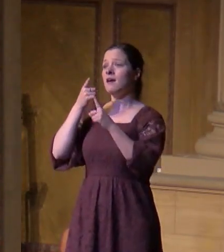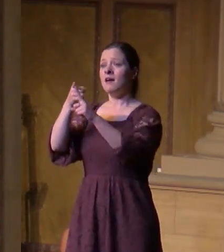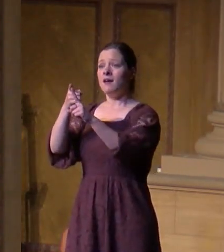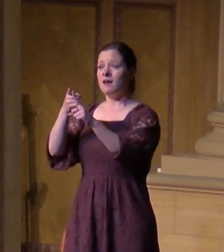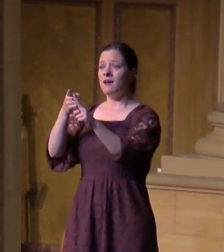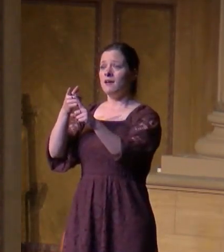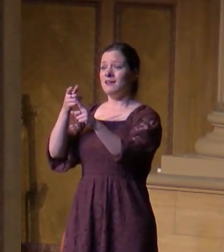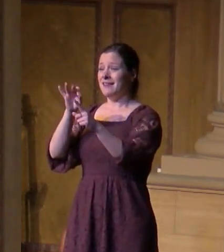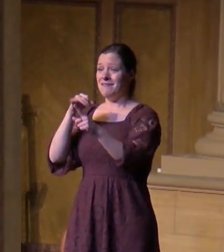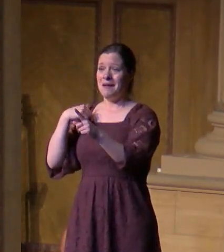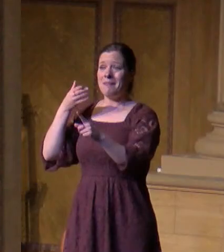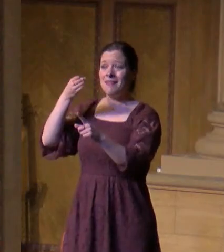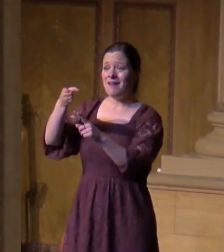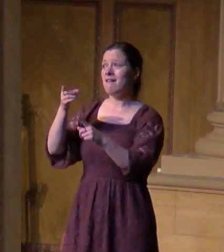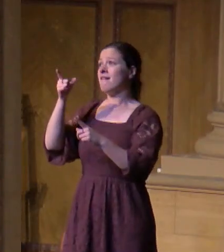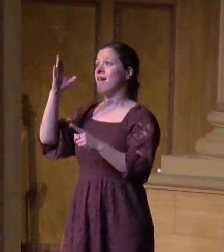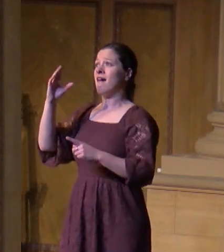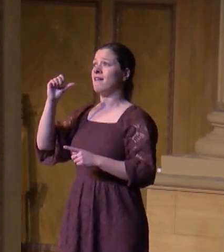wouldn't be enough there